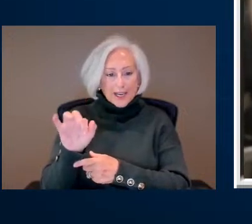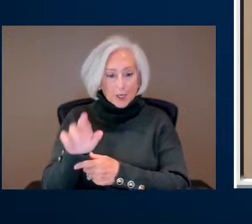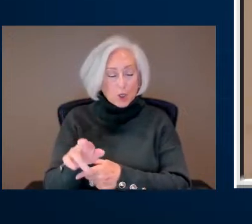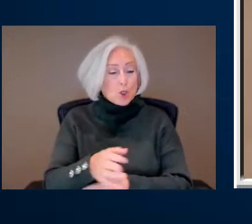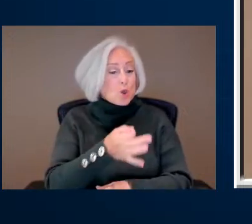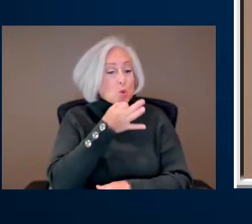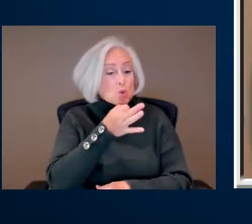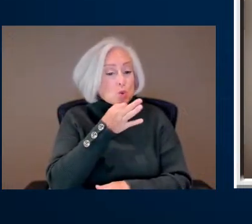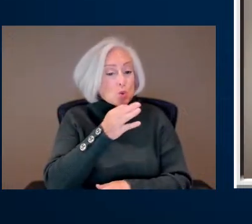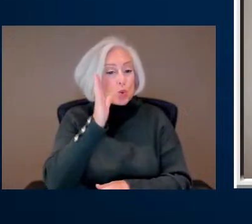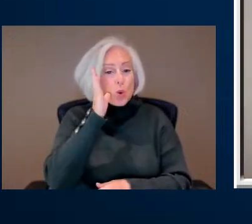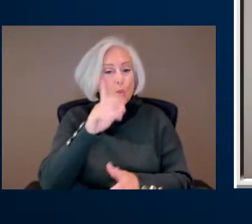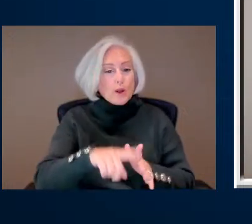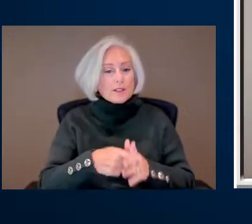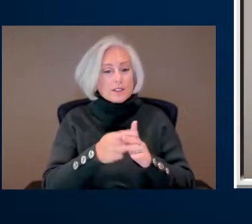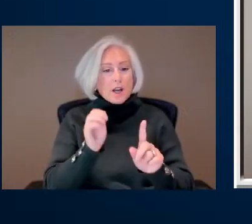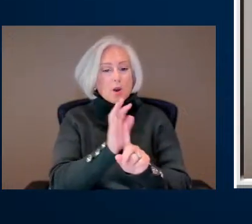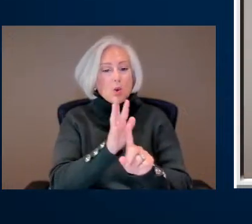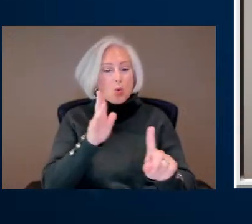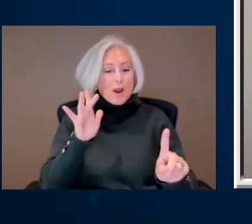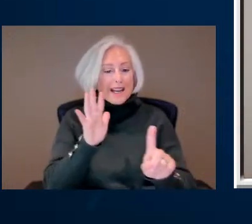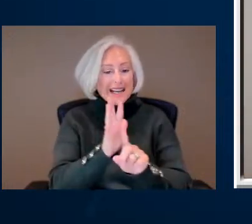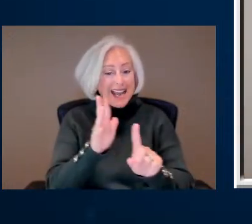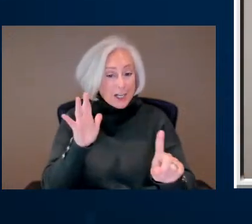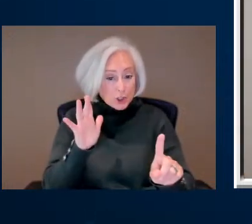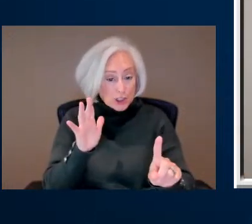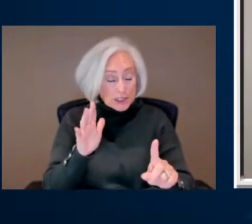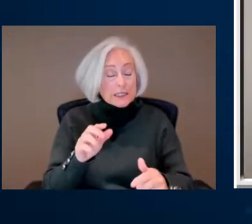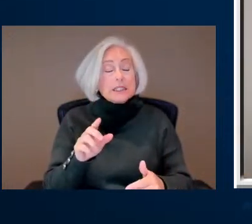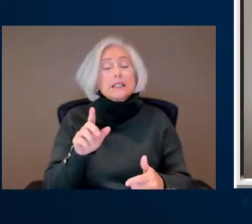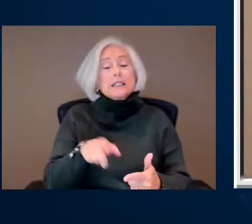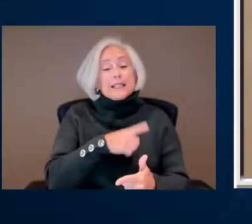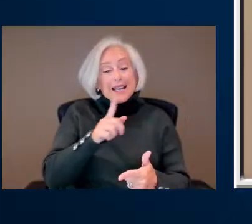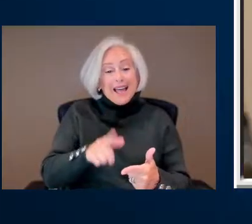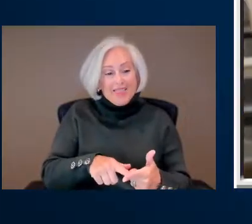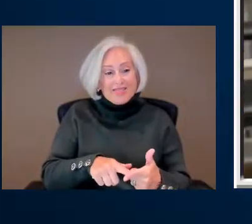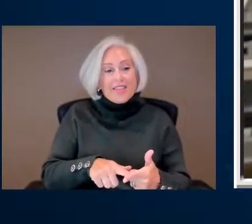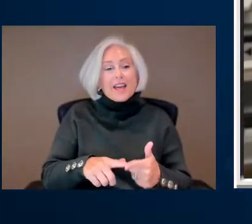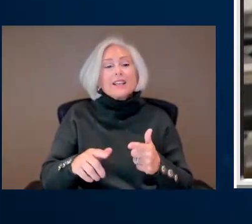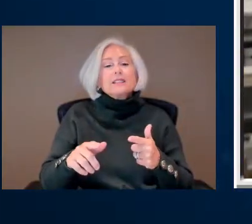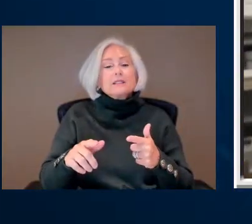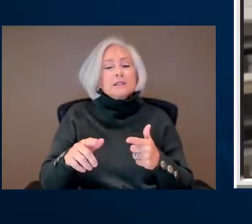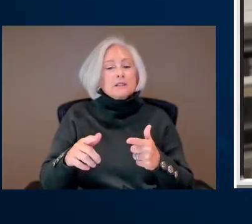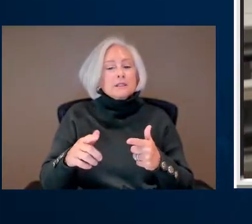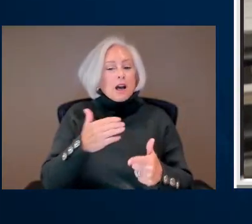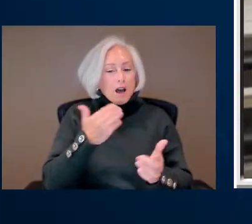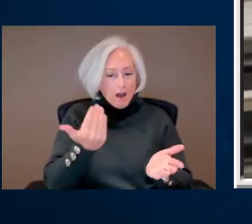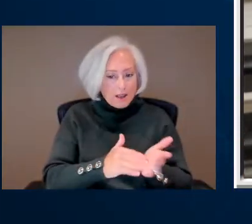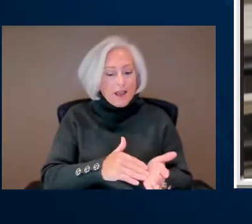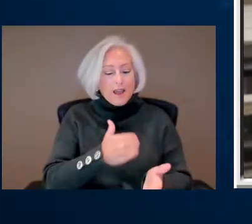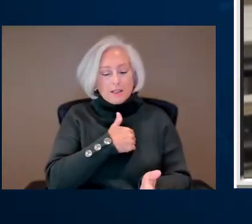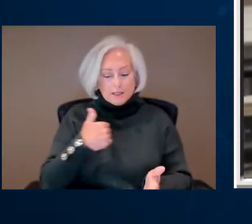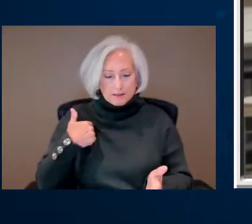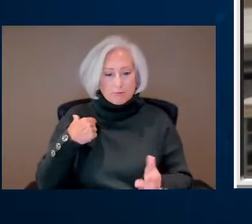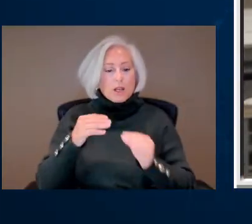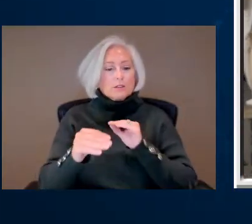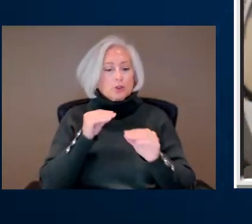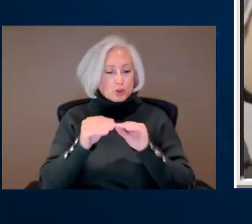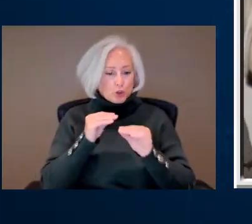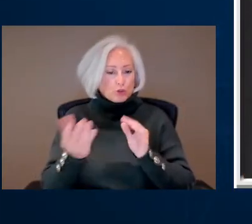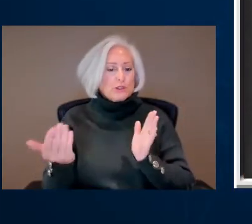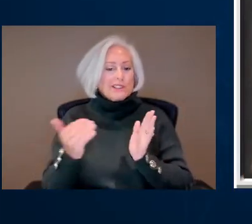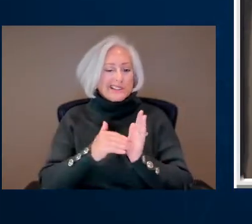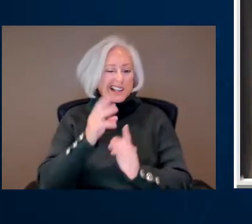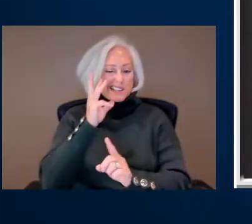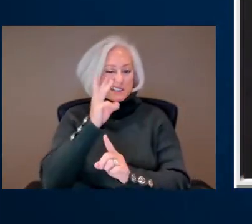radiation, and then I'll be having reconstruction about 6 months later. Dr. Rader, what was the goal